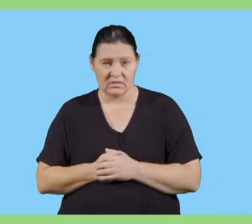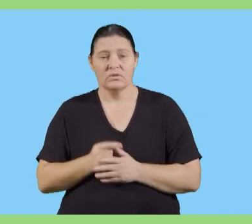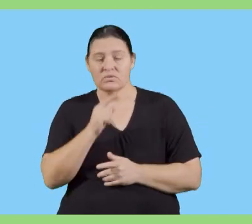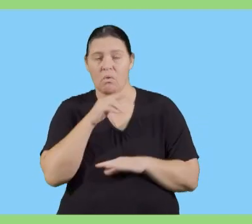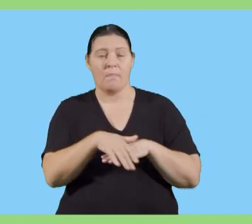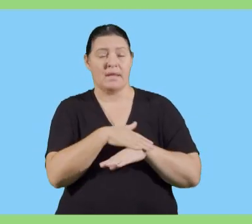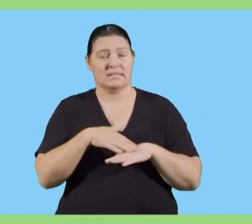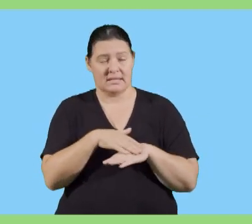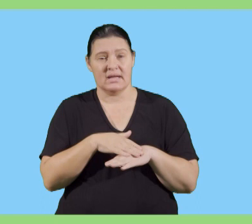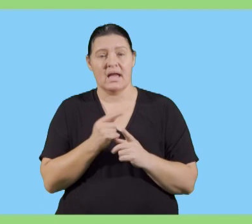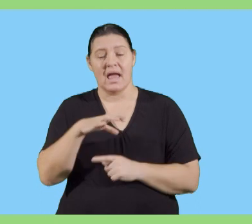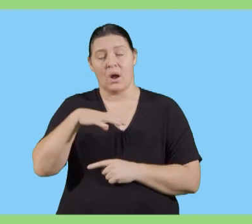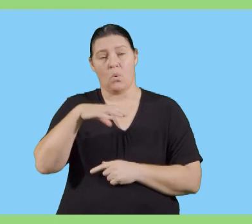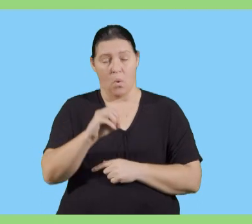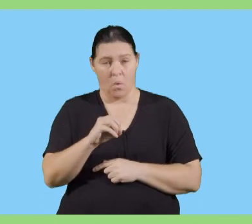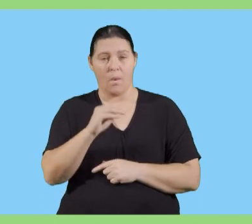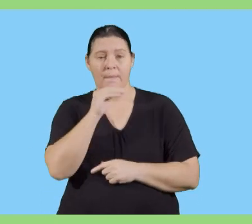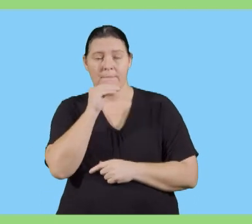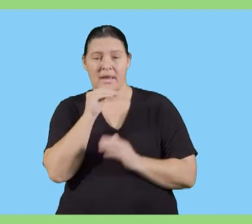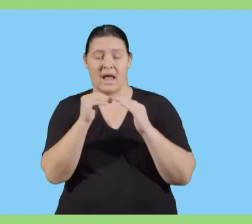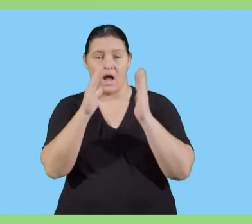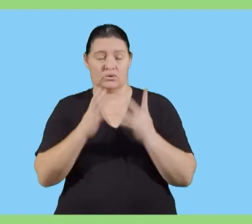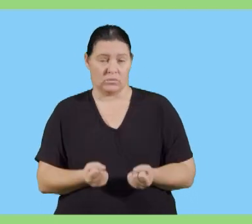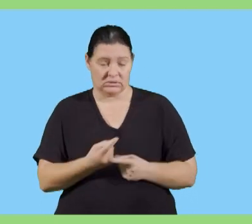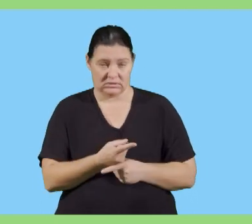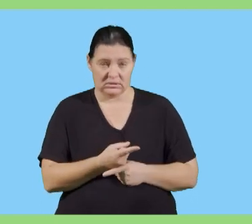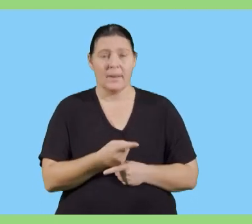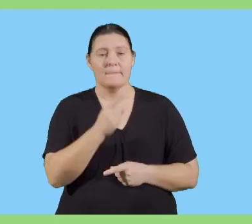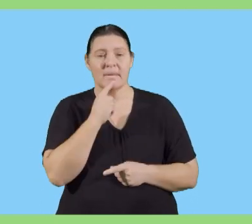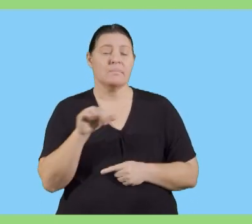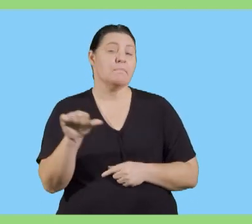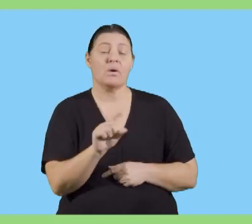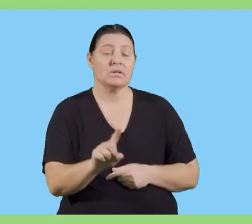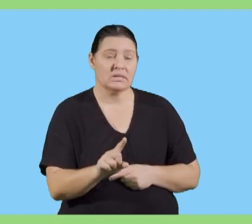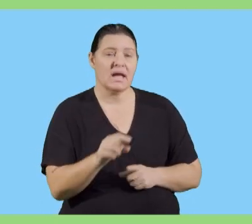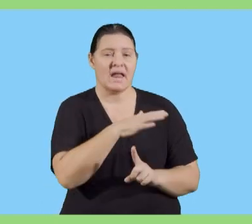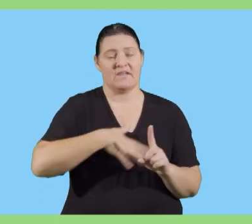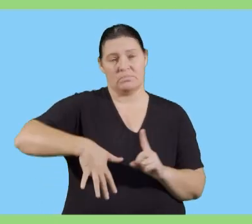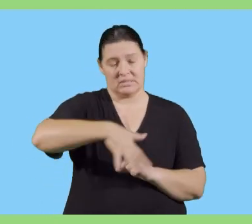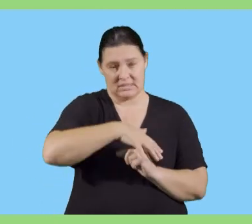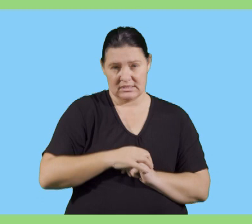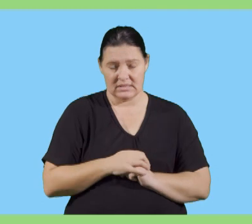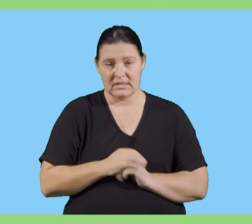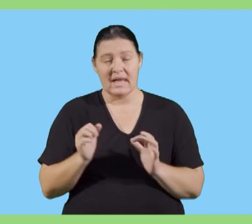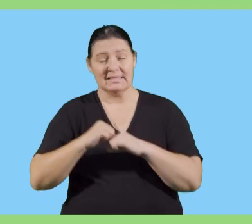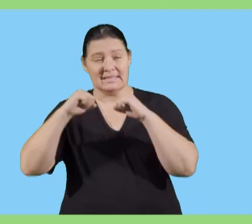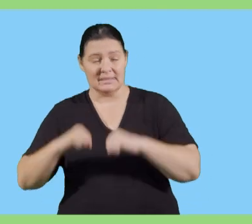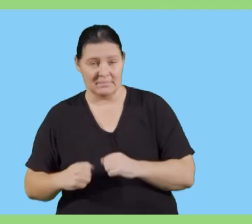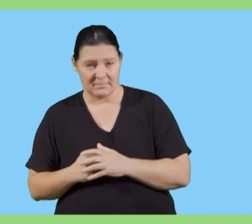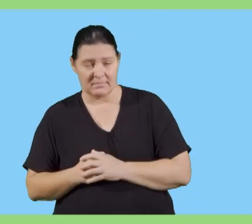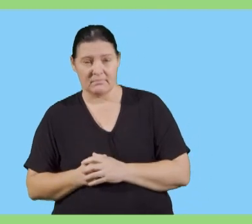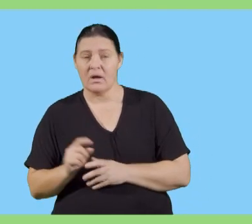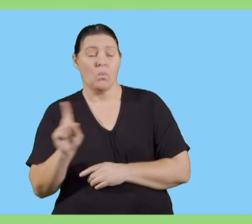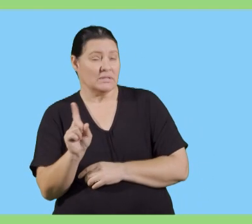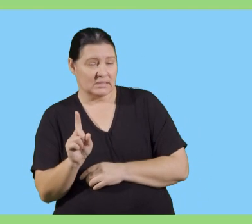environment. And system speaks to what? The interaction of the organisms that are found in the